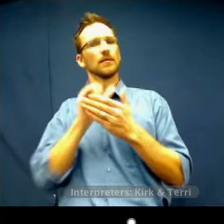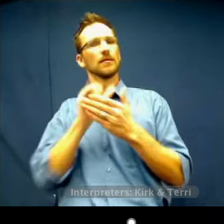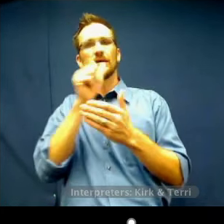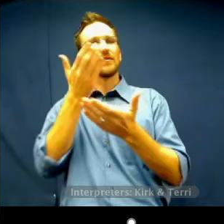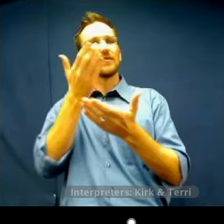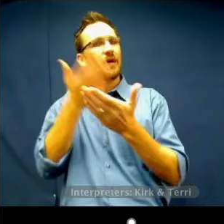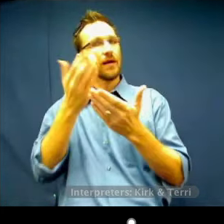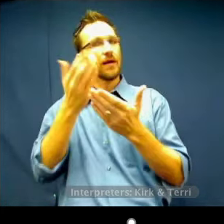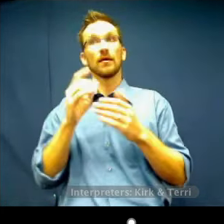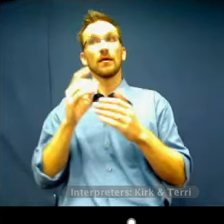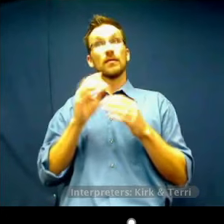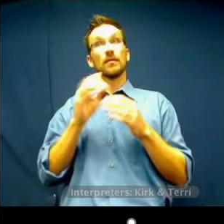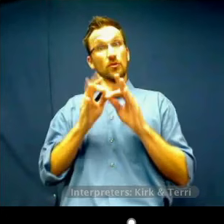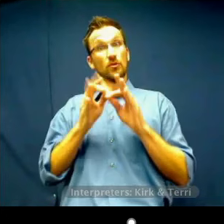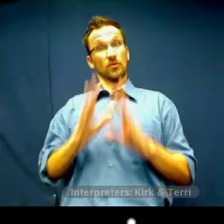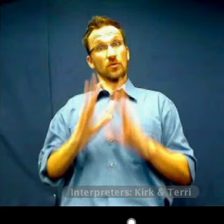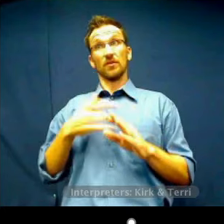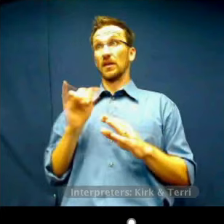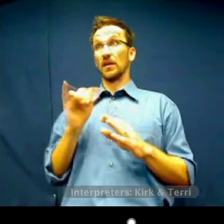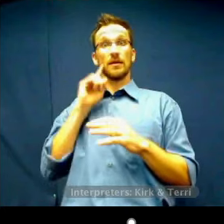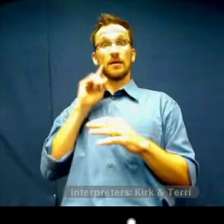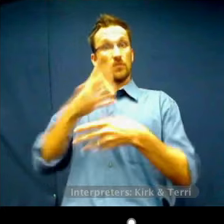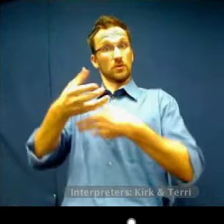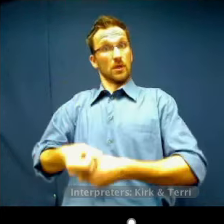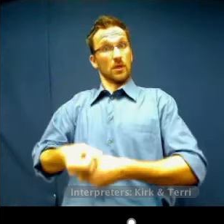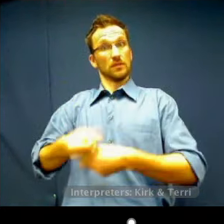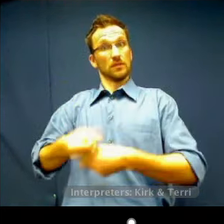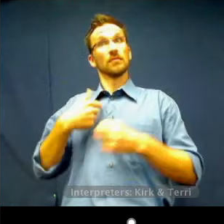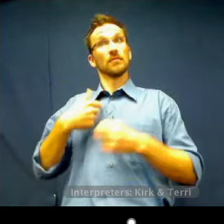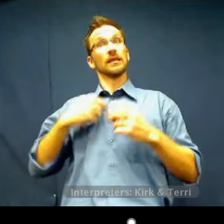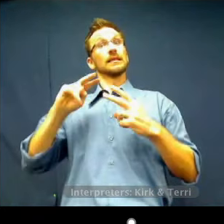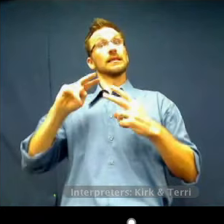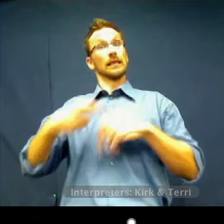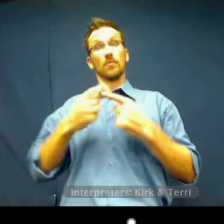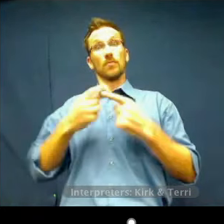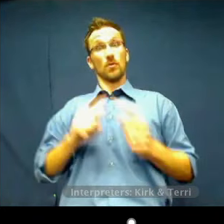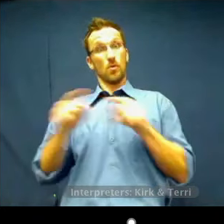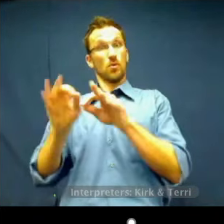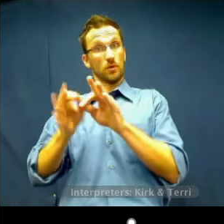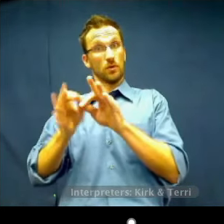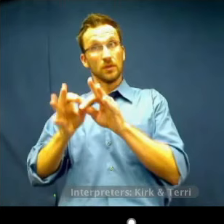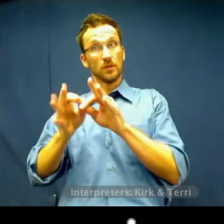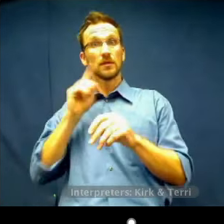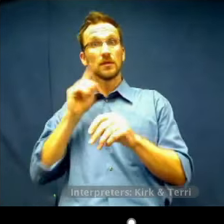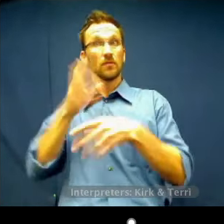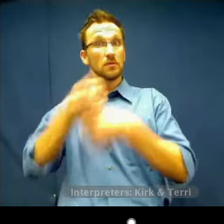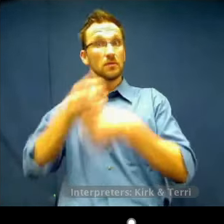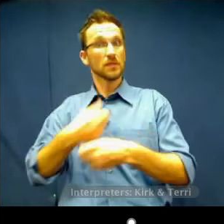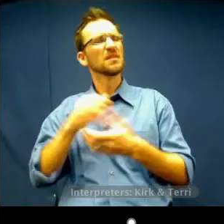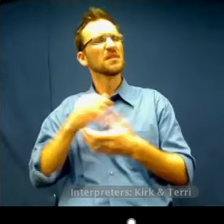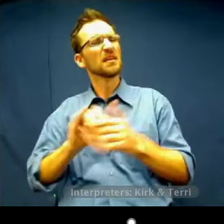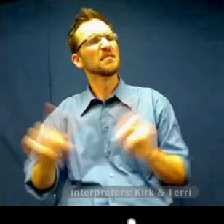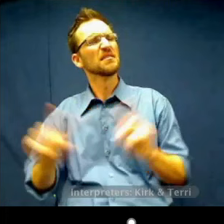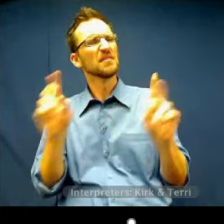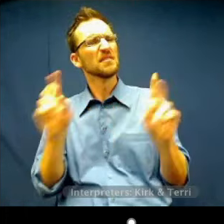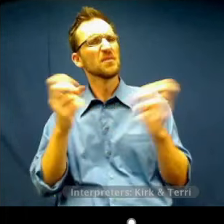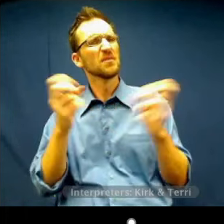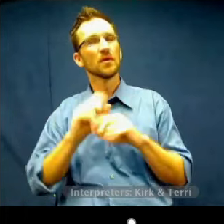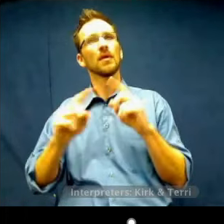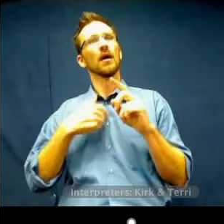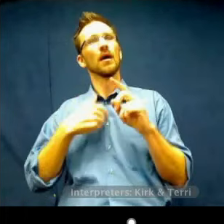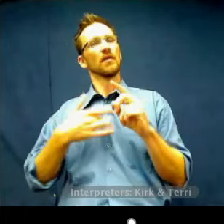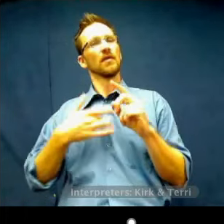person's going to trust them, that they're interpreting well the second time around. And I suspect that's less of a concern because they're